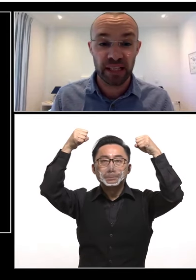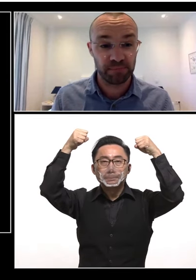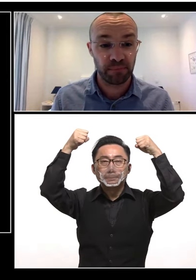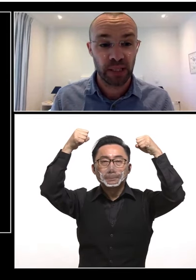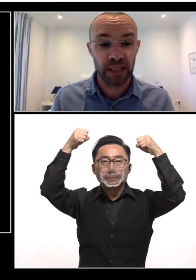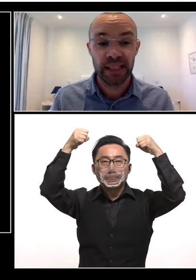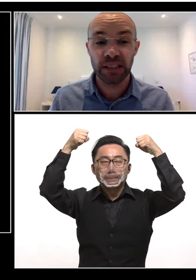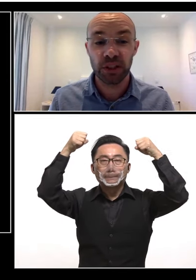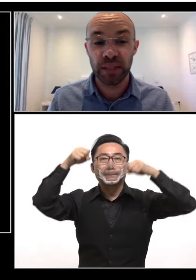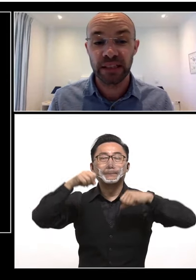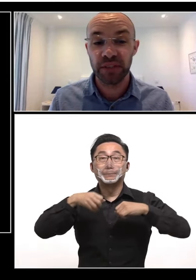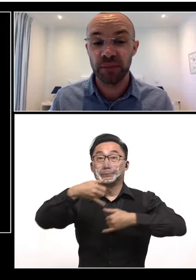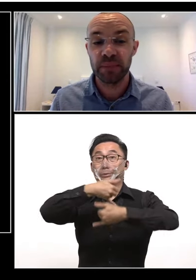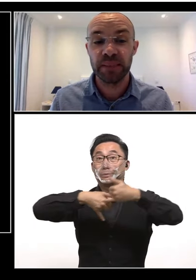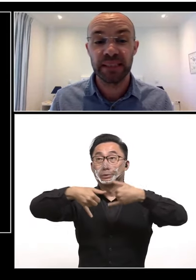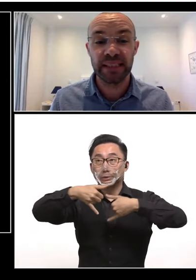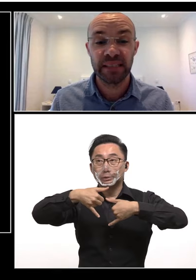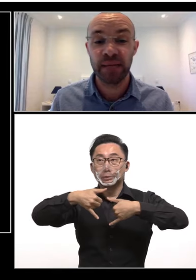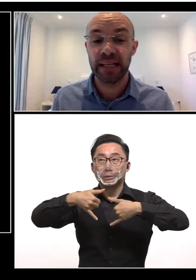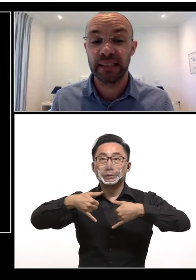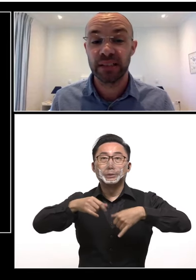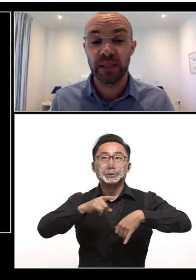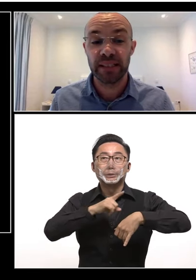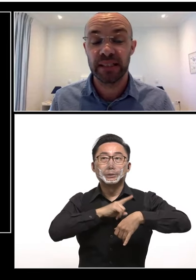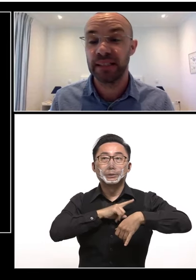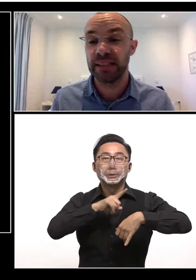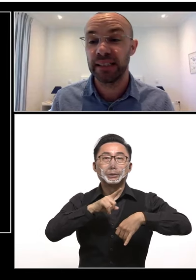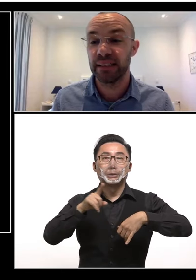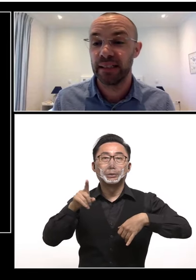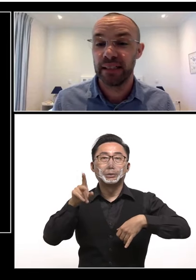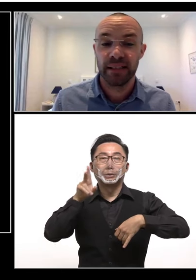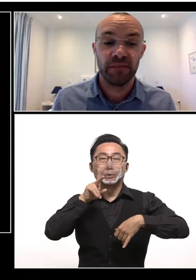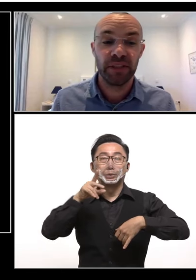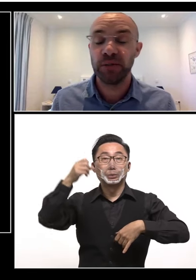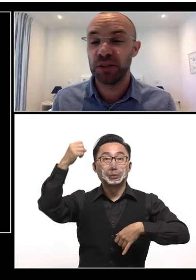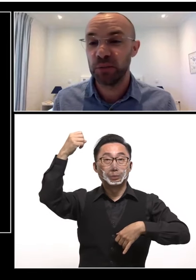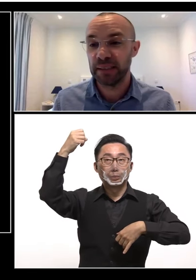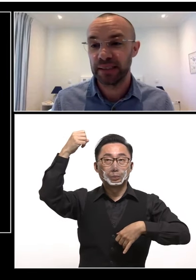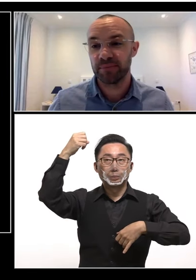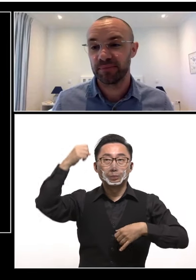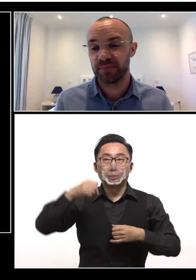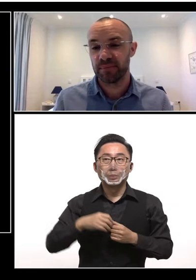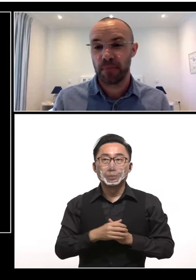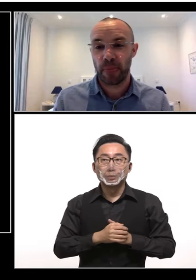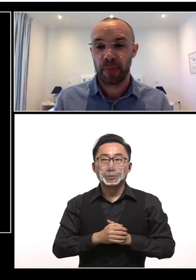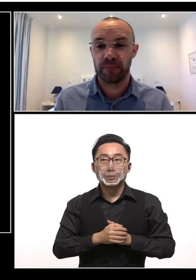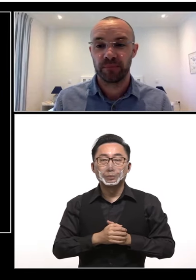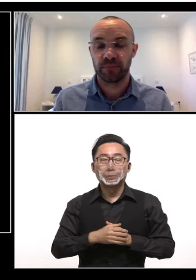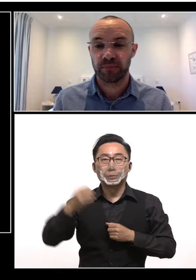thriller. Here's a short interview the BBC did back in 2013. Video 2, please.